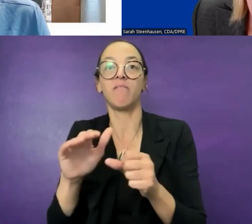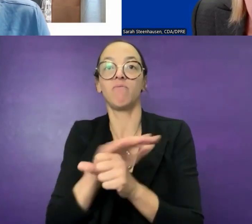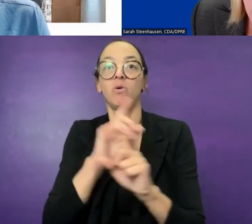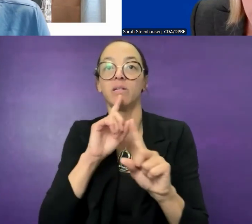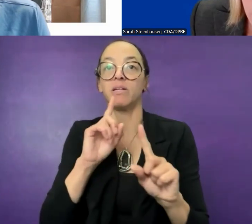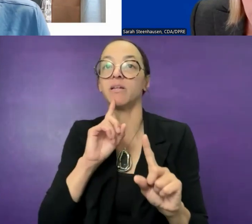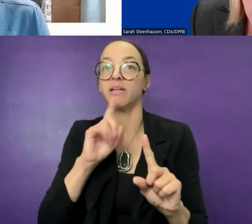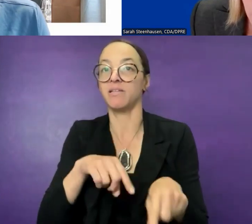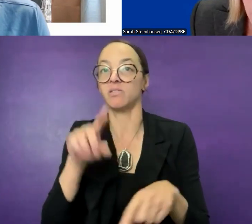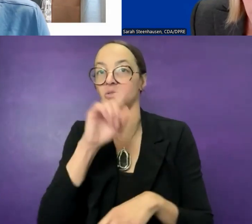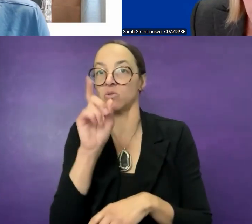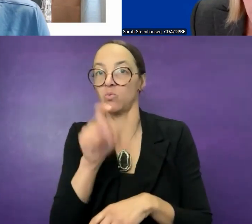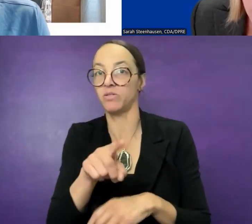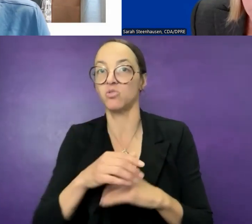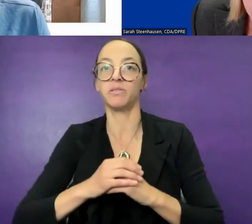Okay.